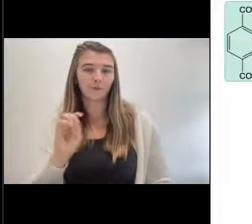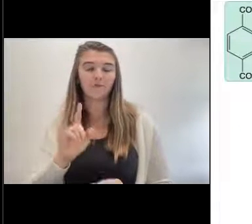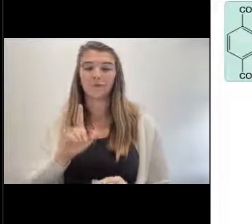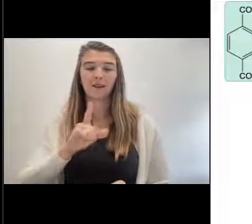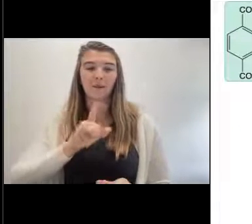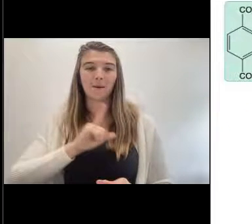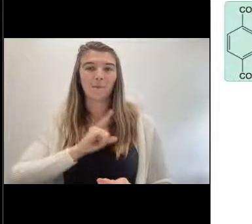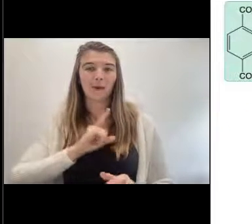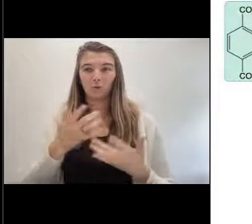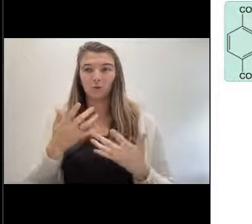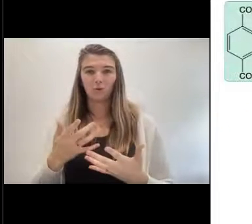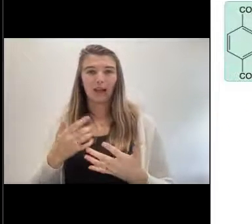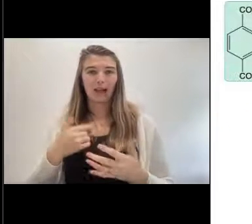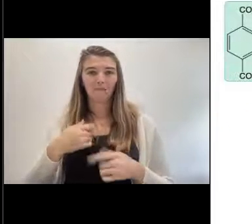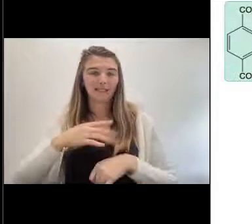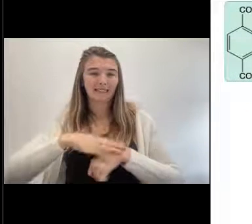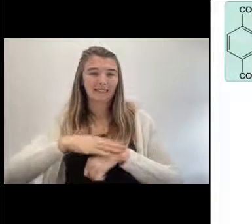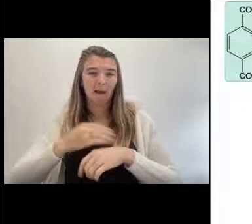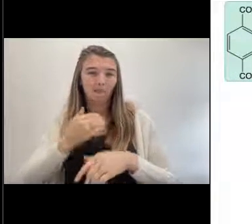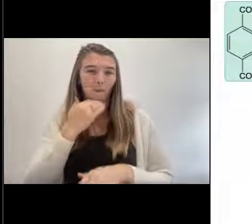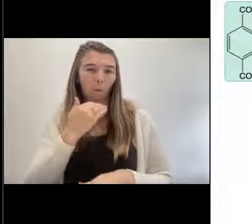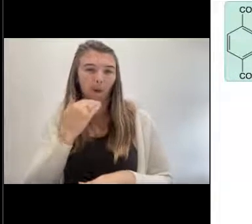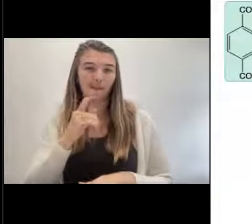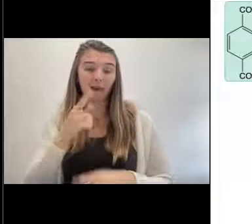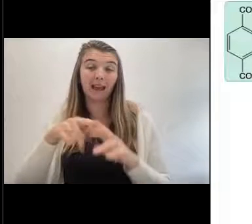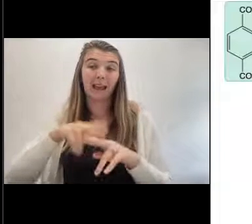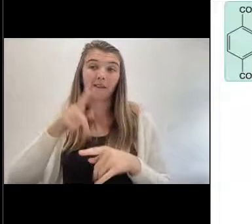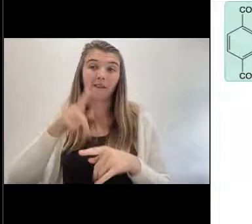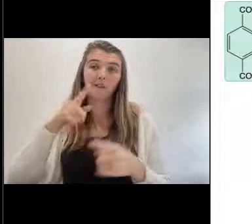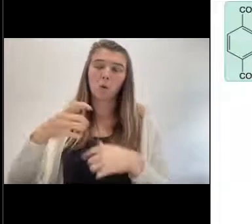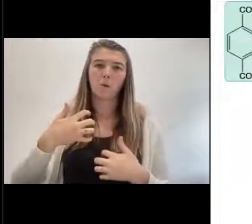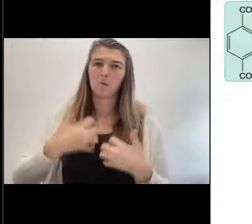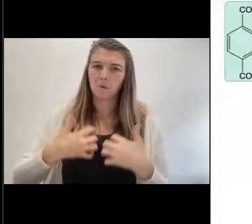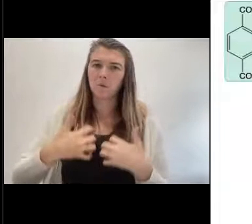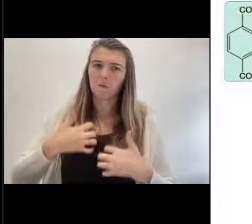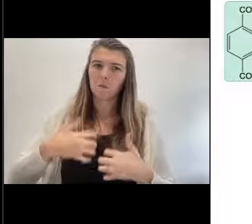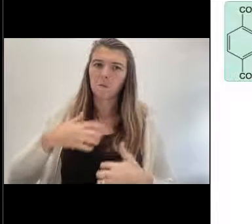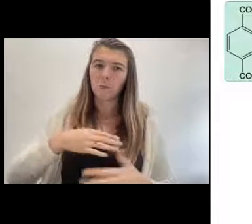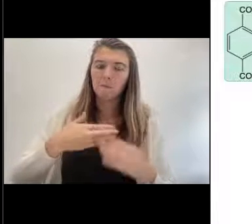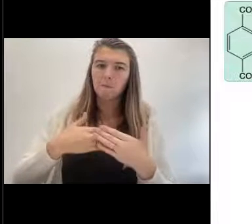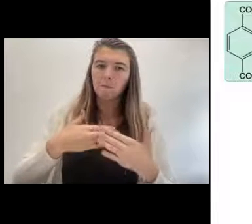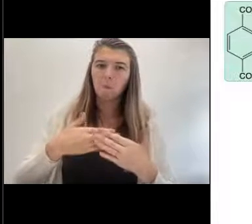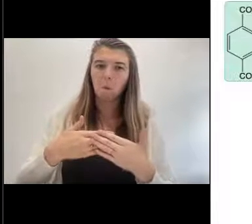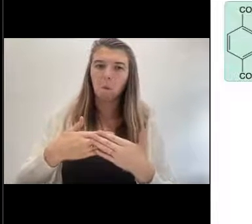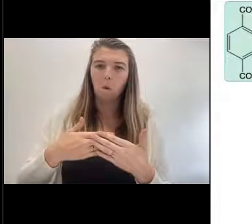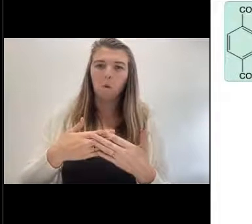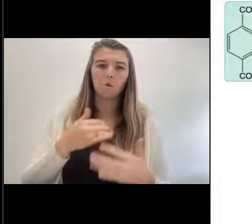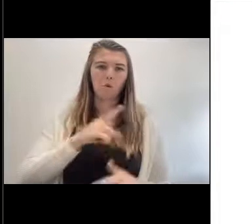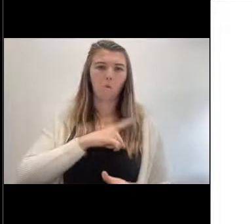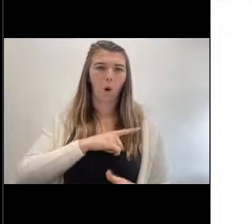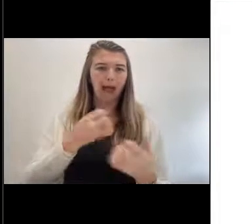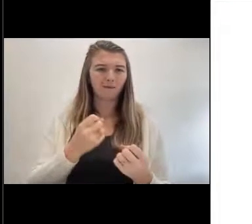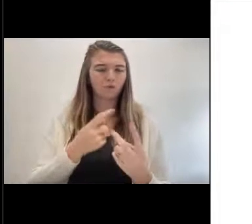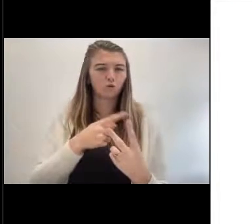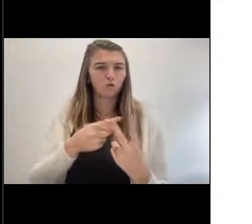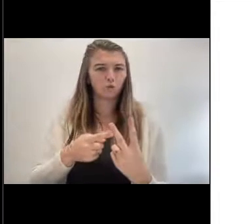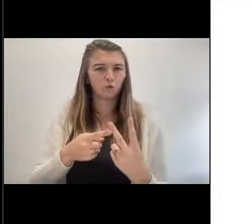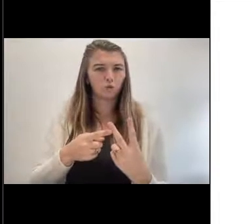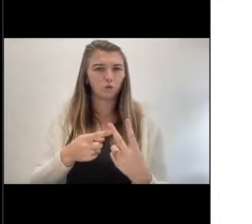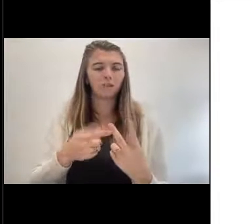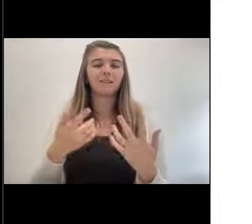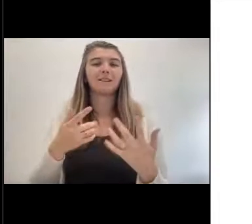much time to talk about this, if anyone is interested in why would we have two Pseudomonas strains now growing with terephthalic acid, I'd be happy to discuss that with you